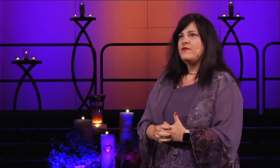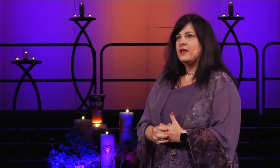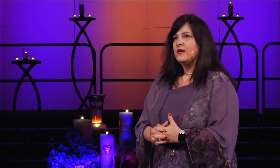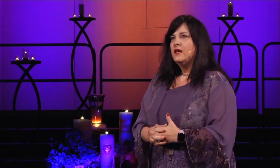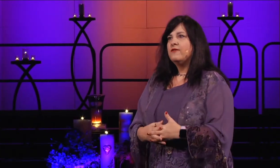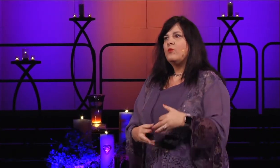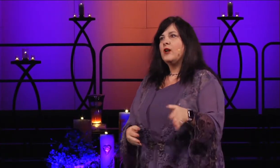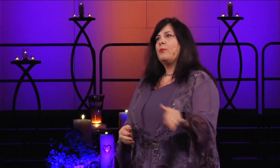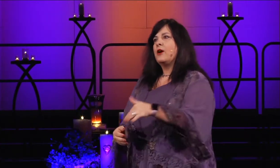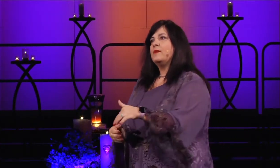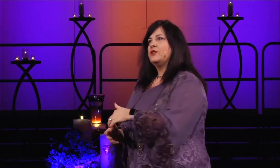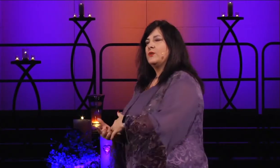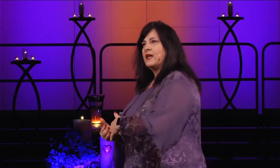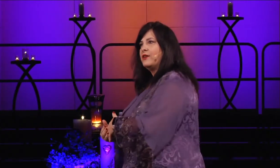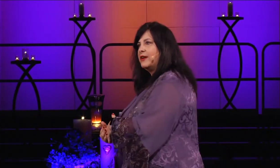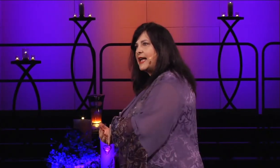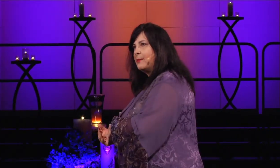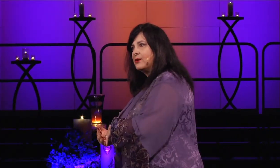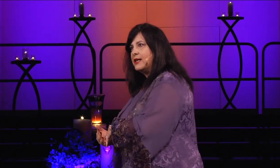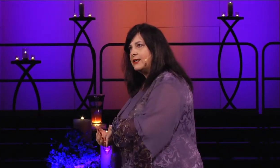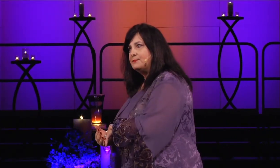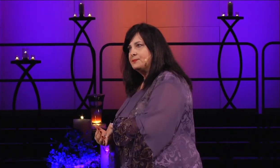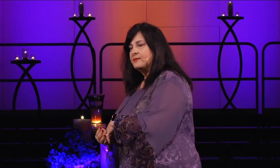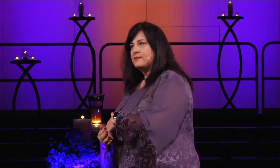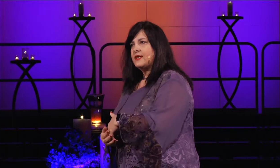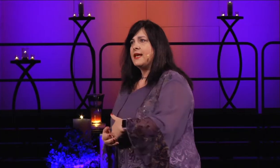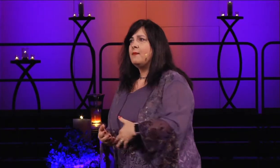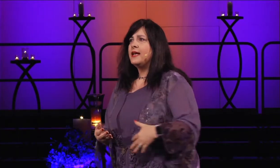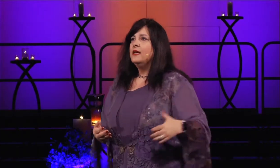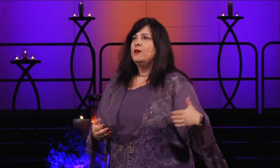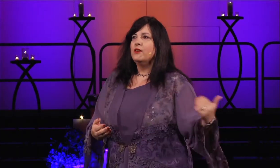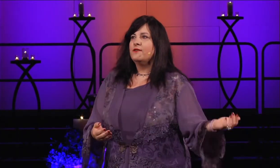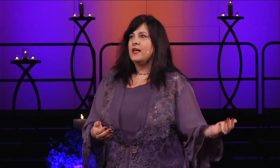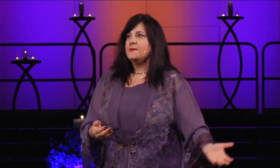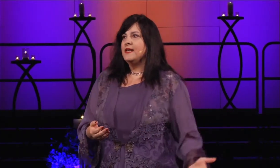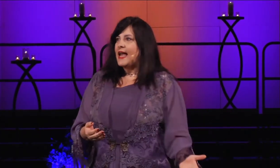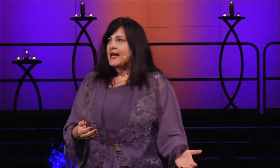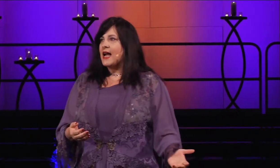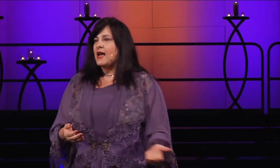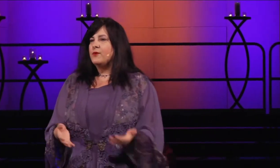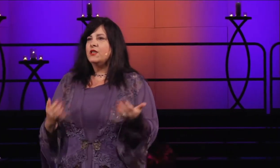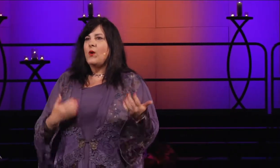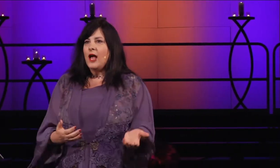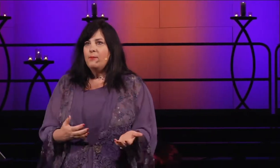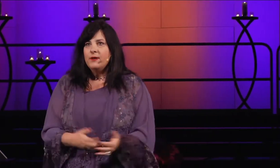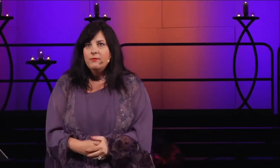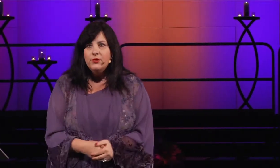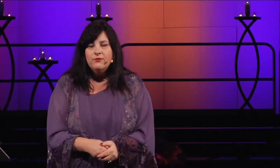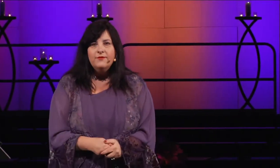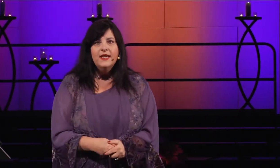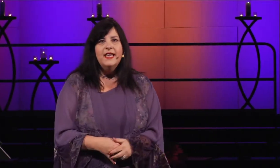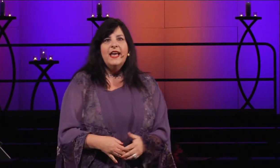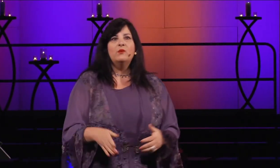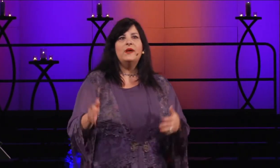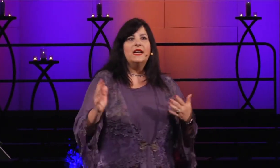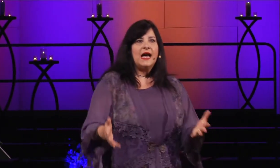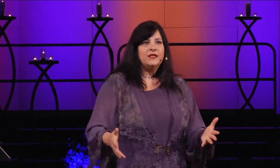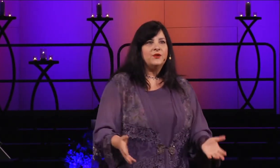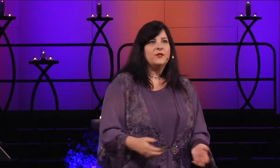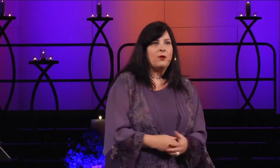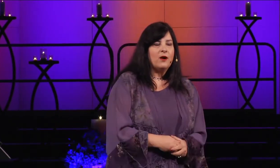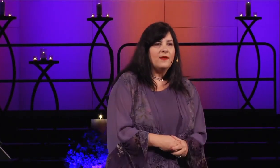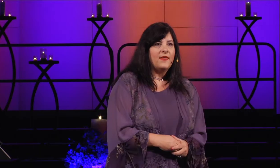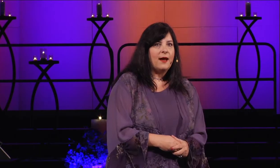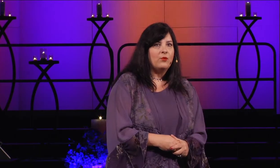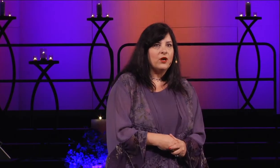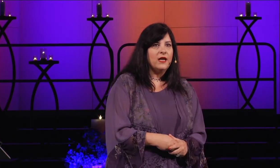was moving from one apartment to another in Capitol Hill. And my wonderful husband, Ken, and I went to go help him move. And when we got